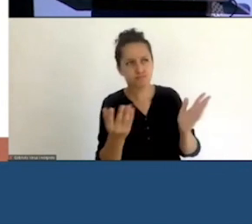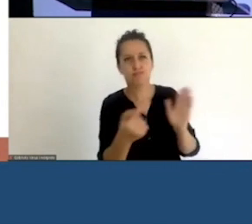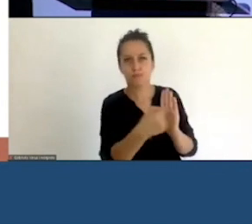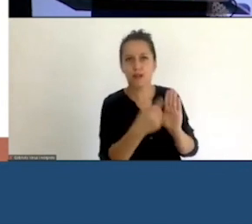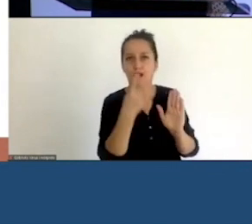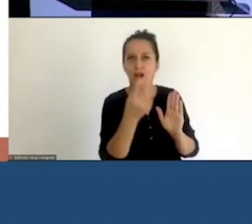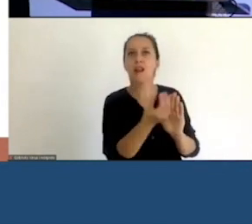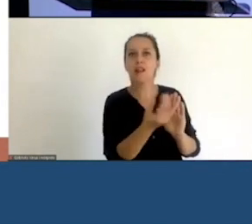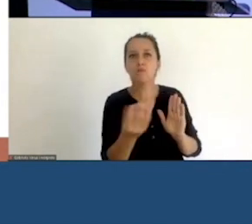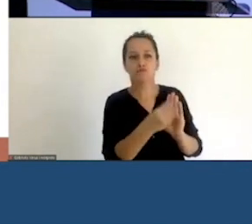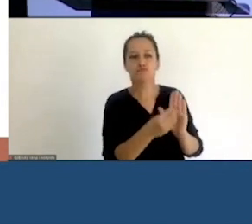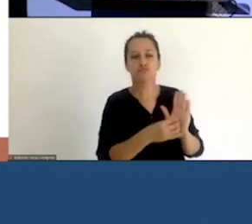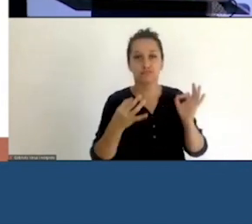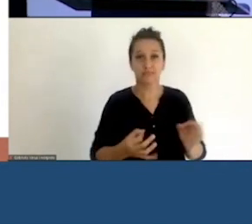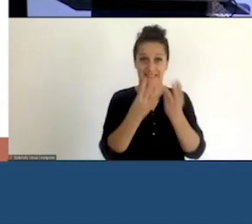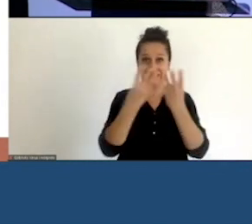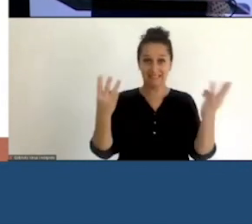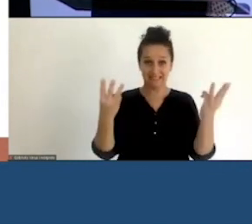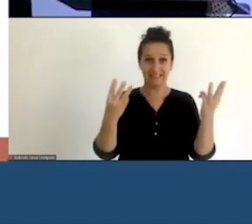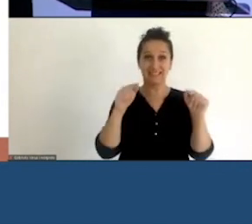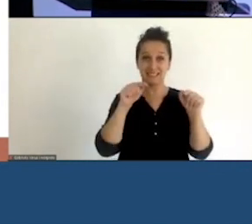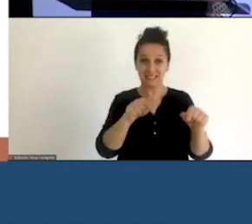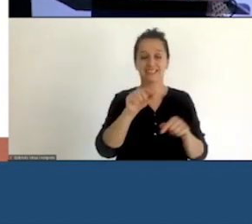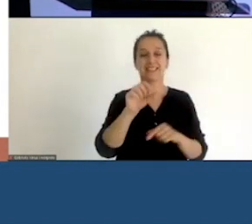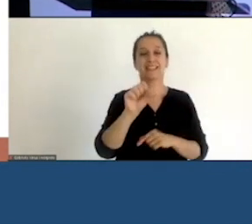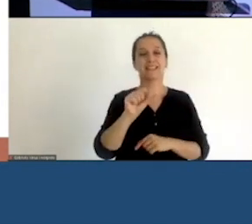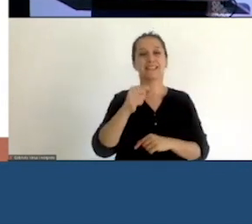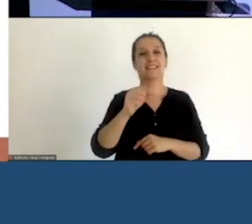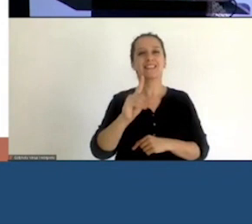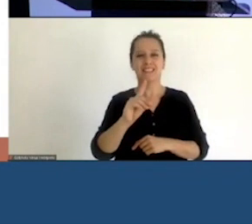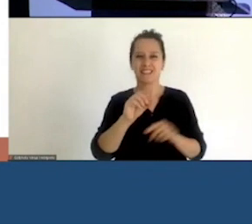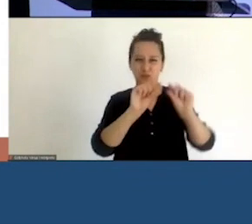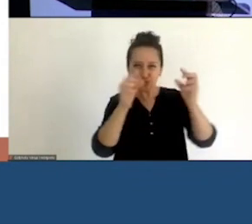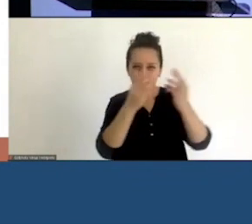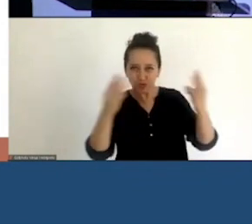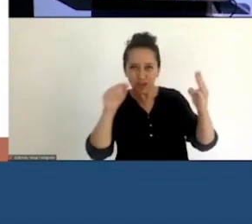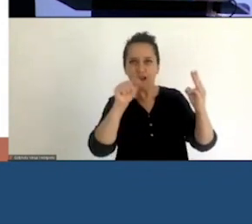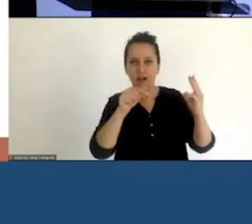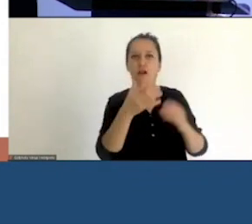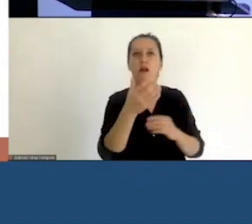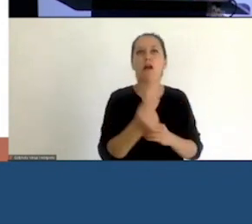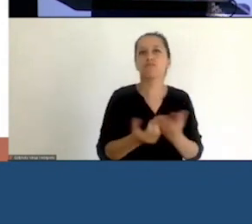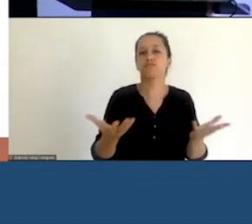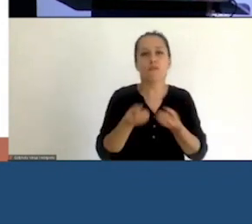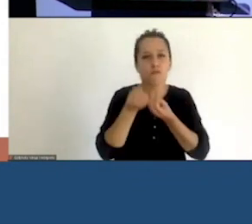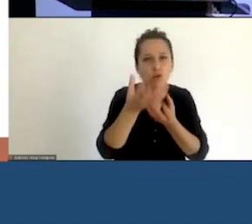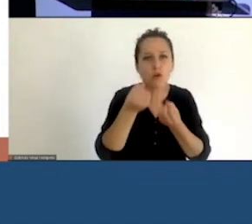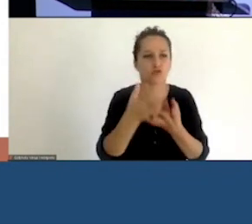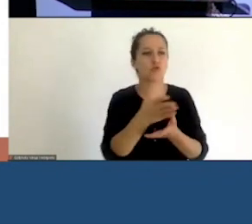is available to all of you, and it helps makes monitoring easier.